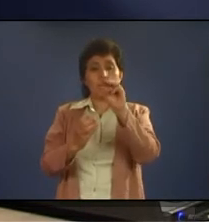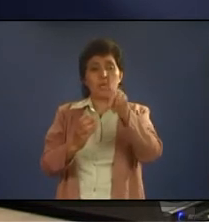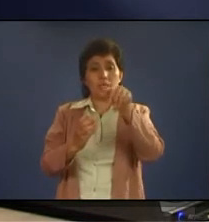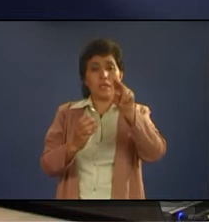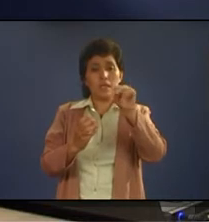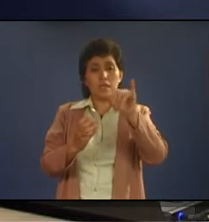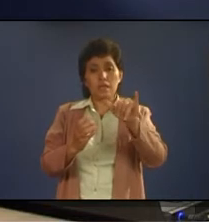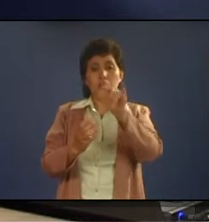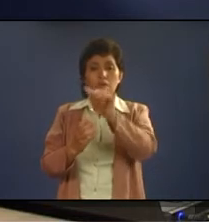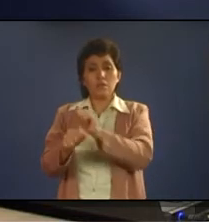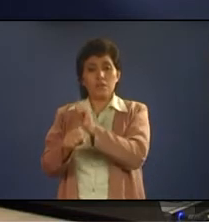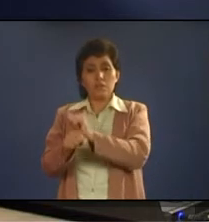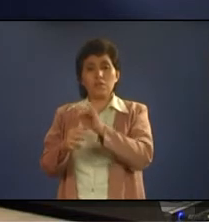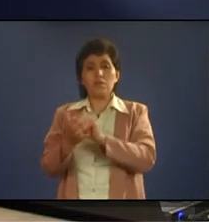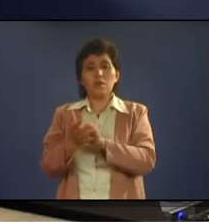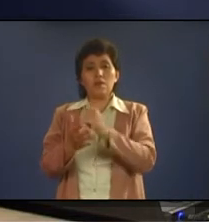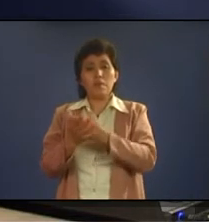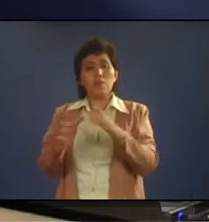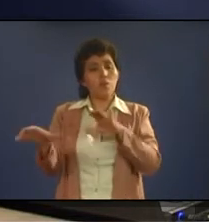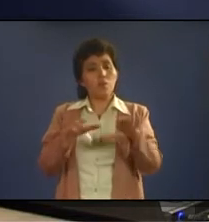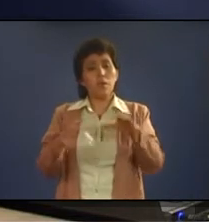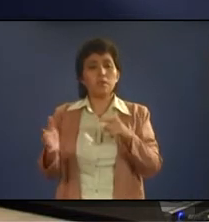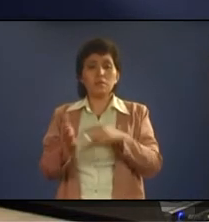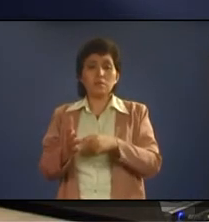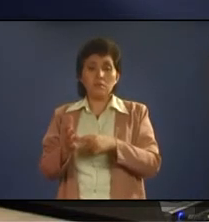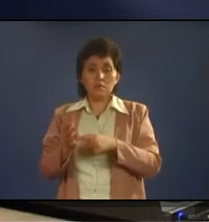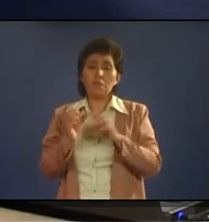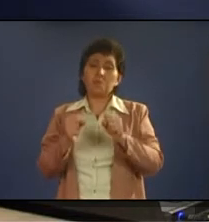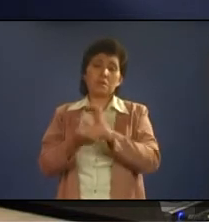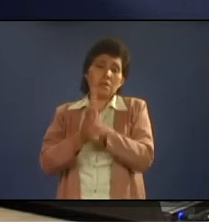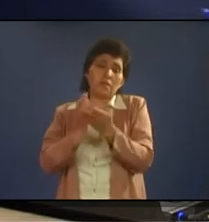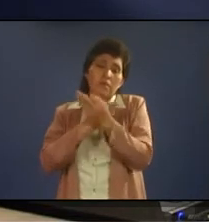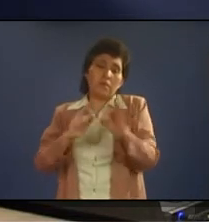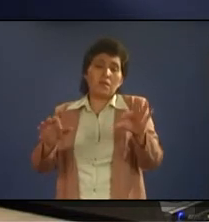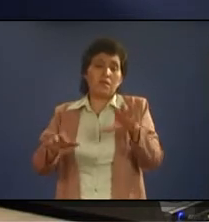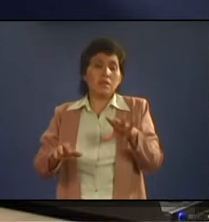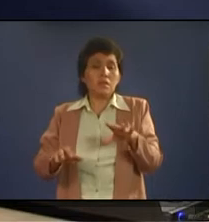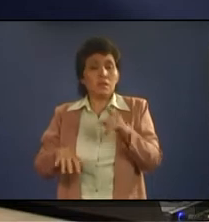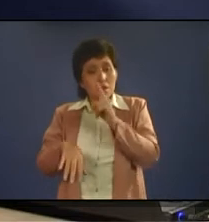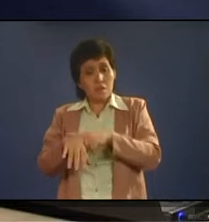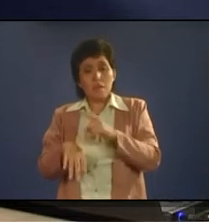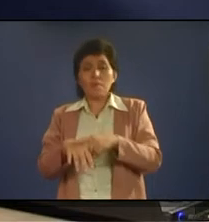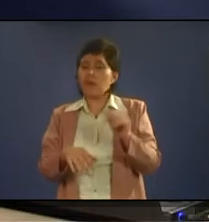family. Now, what do you do between here? You can be your free time, your interest,